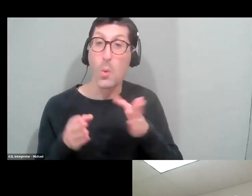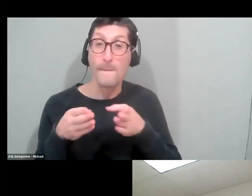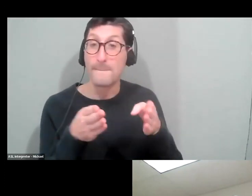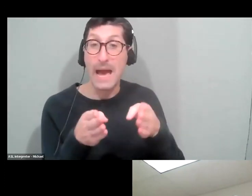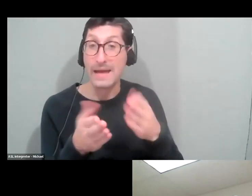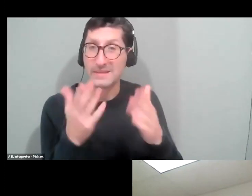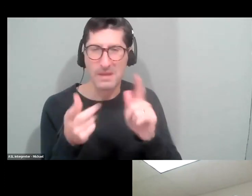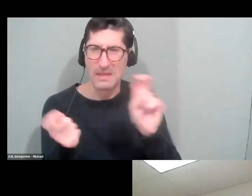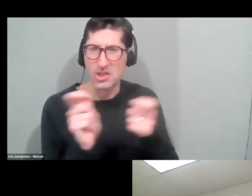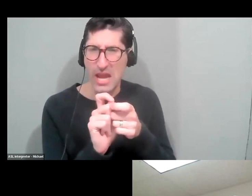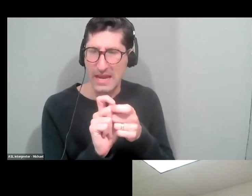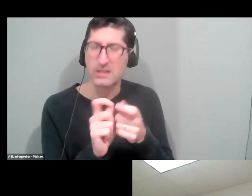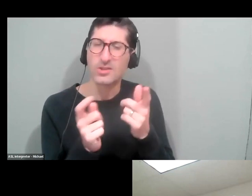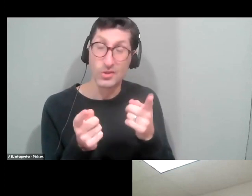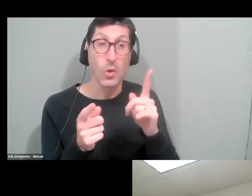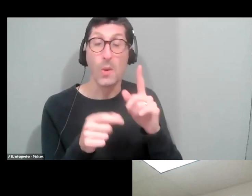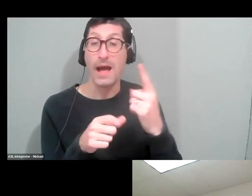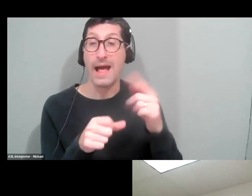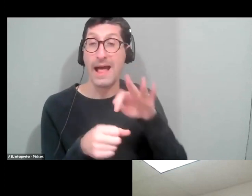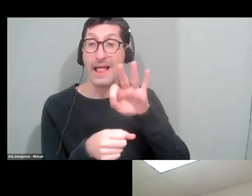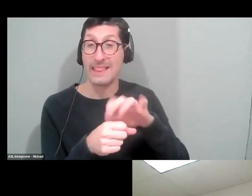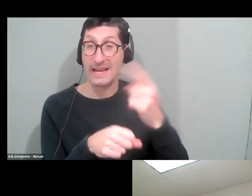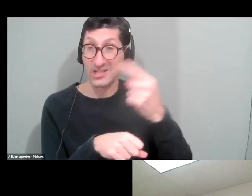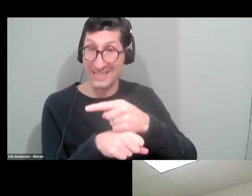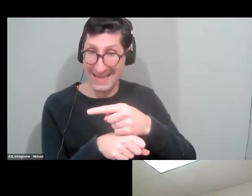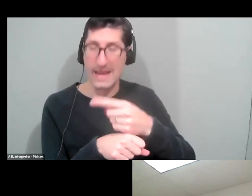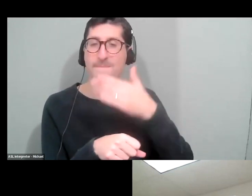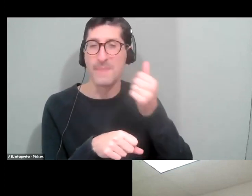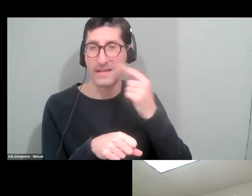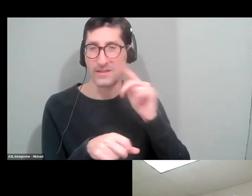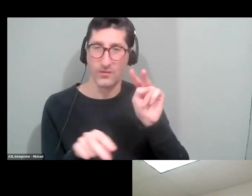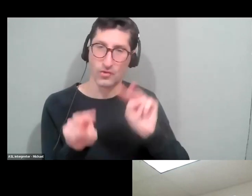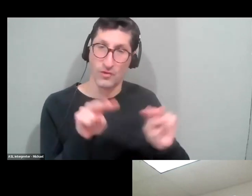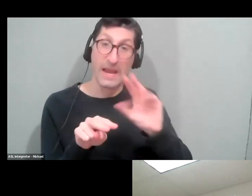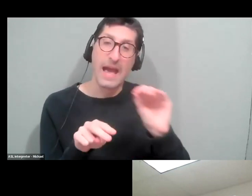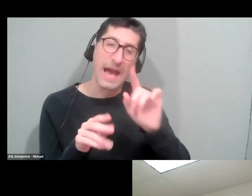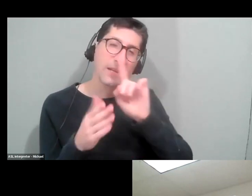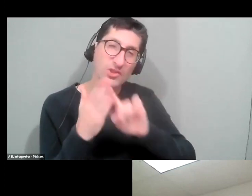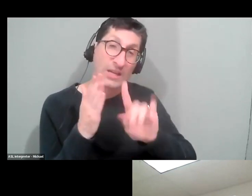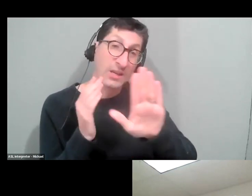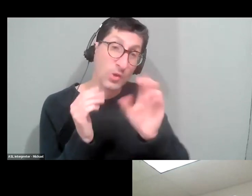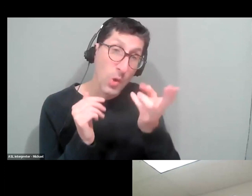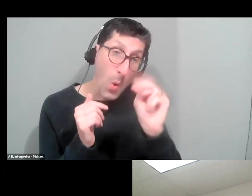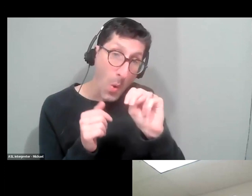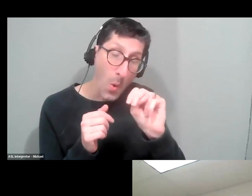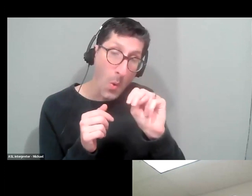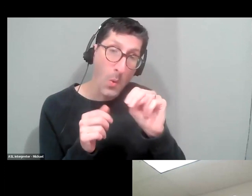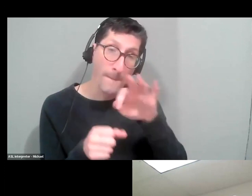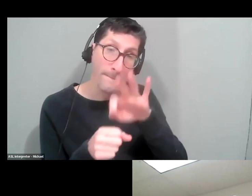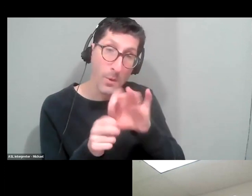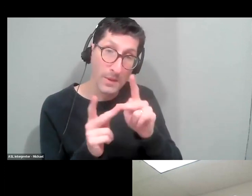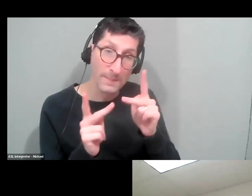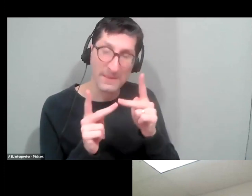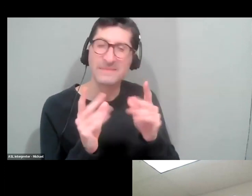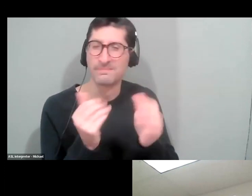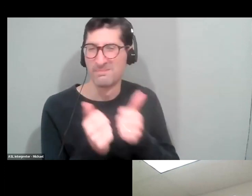So doing it on election day is best, and doing it at your own polling site is going to be easiest. But if you do want